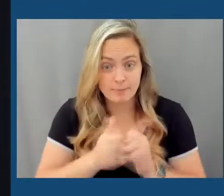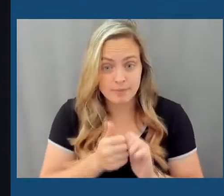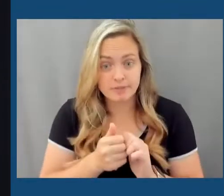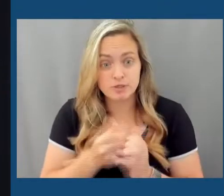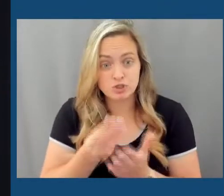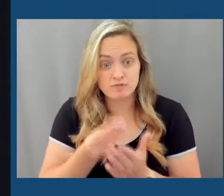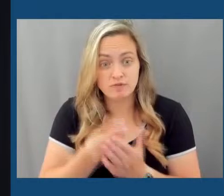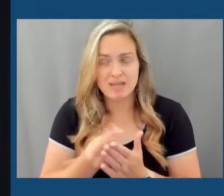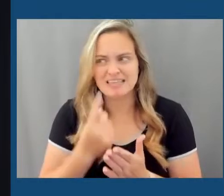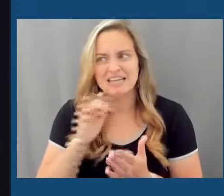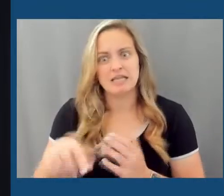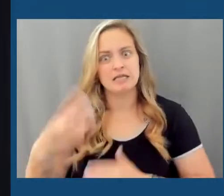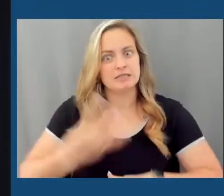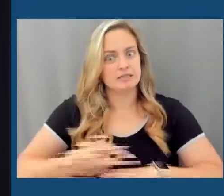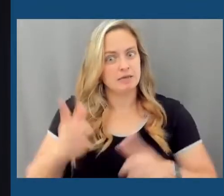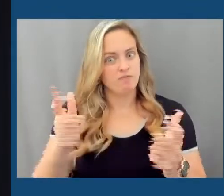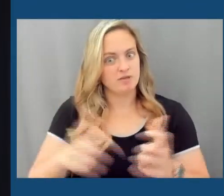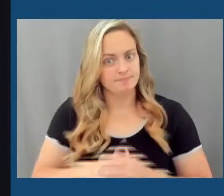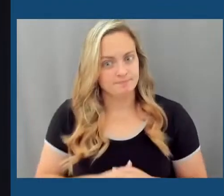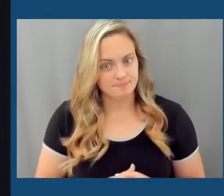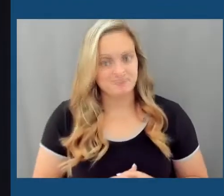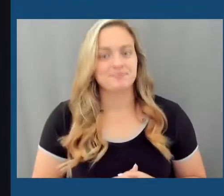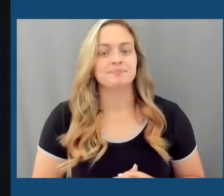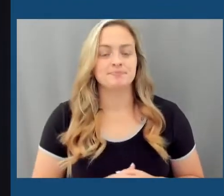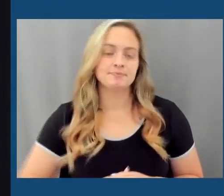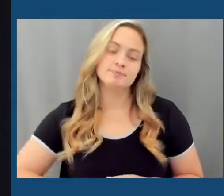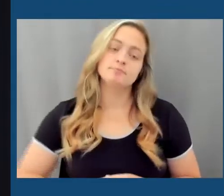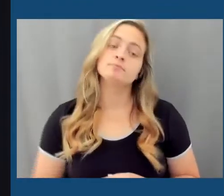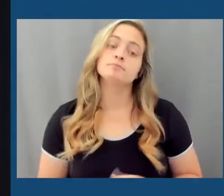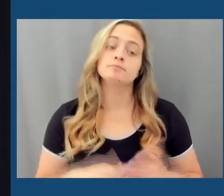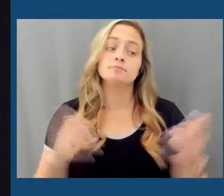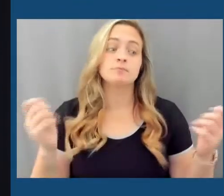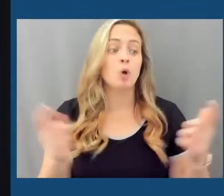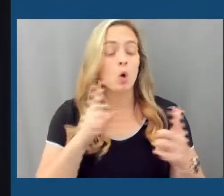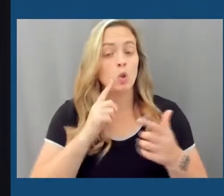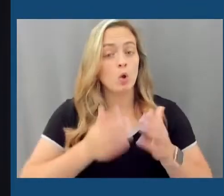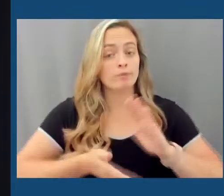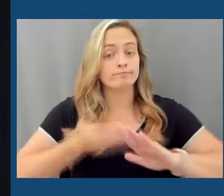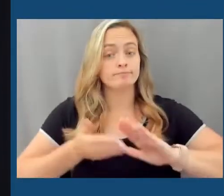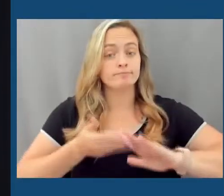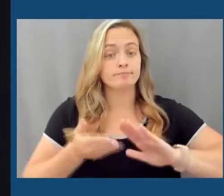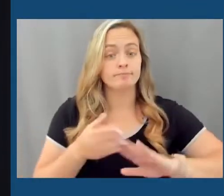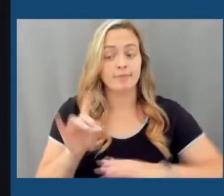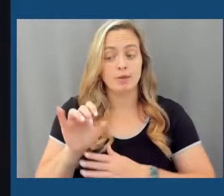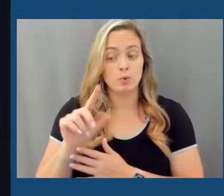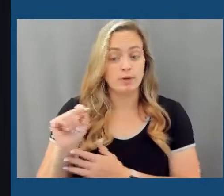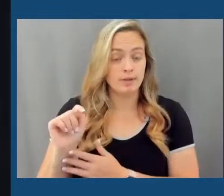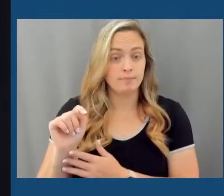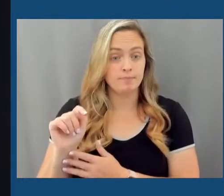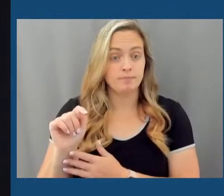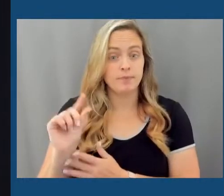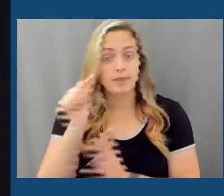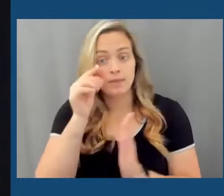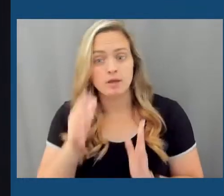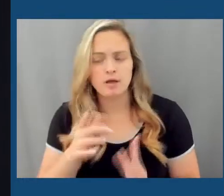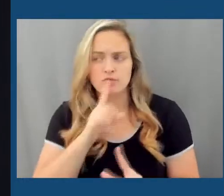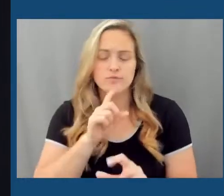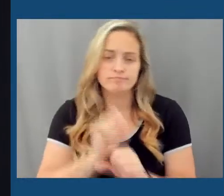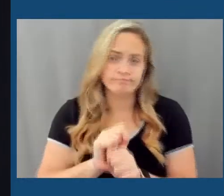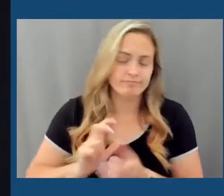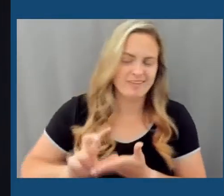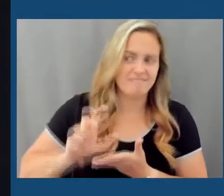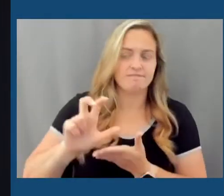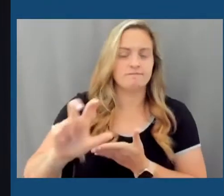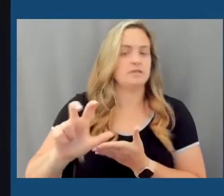say that 6 times fast, all of which are administered by New York State DOT, the governor is truly investing in New